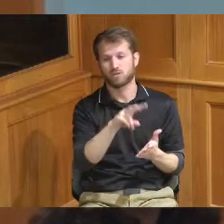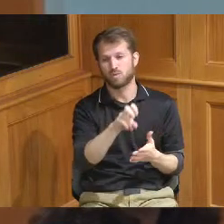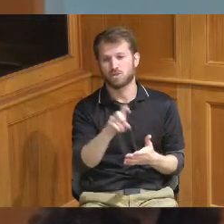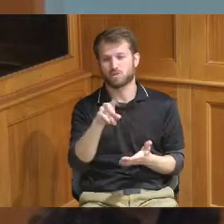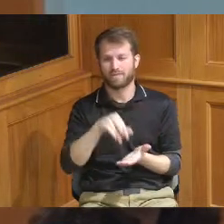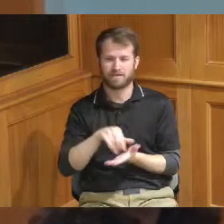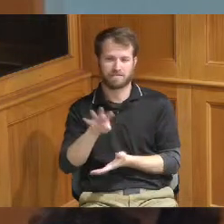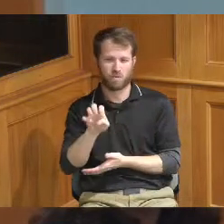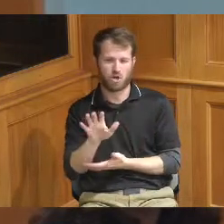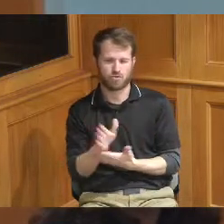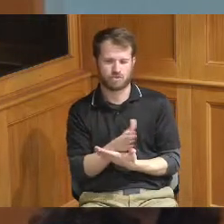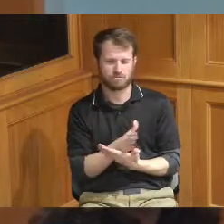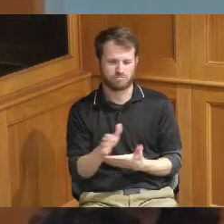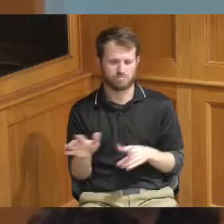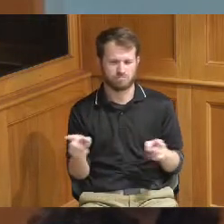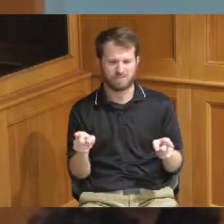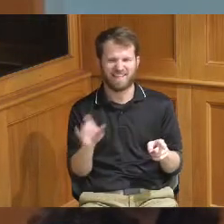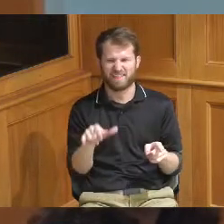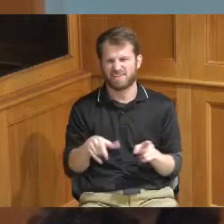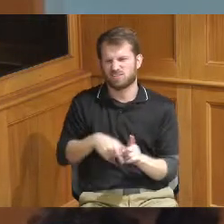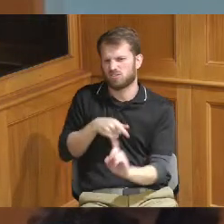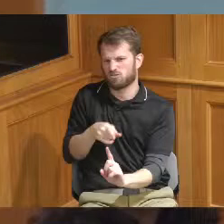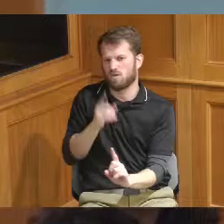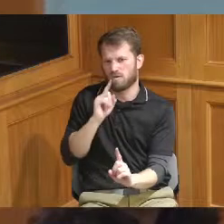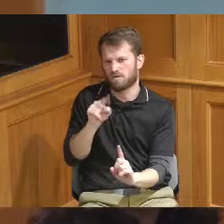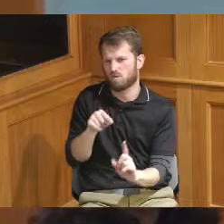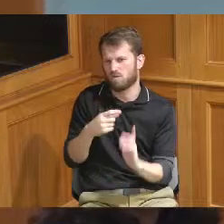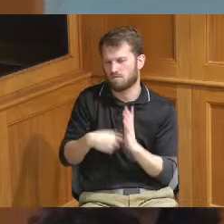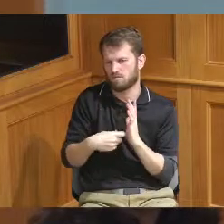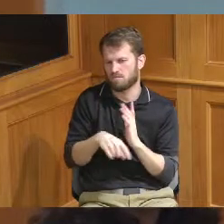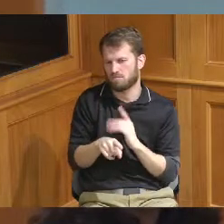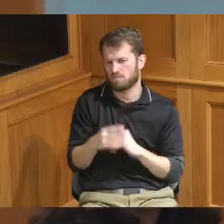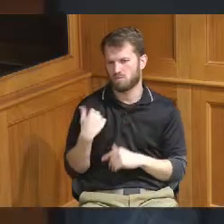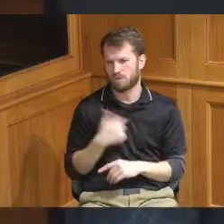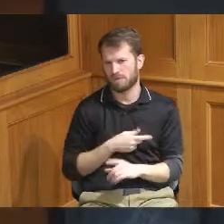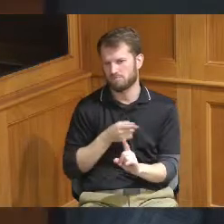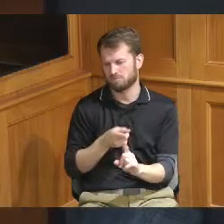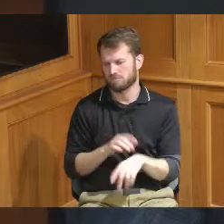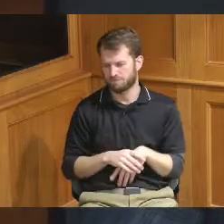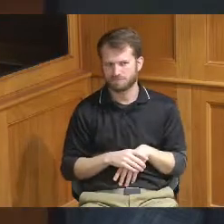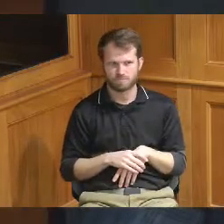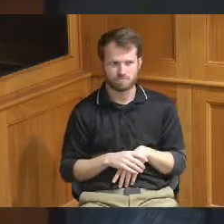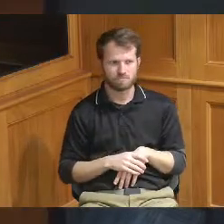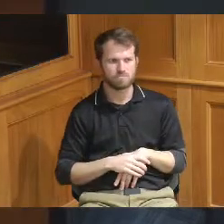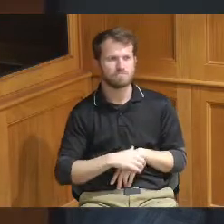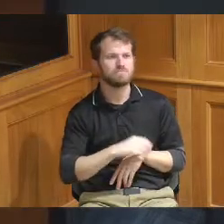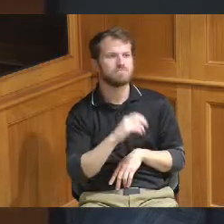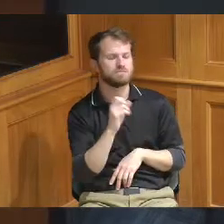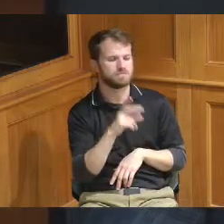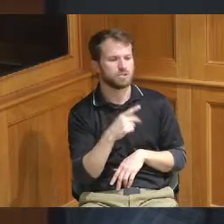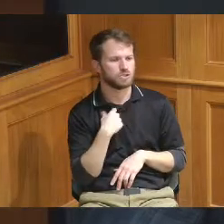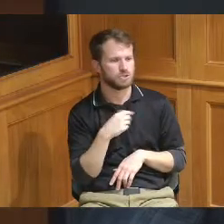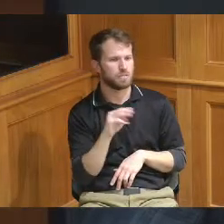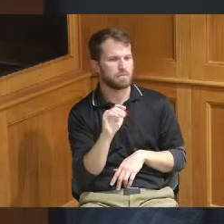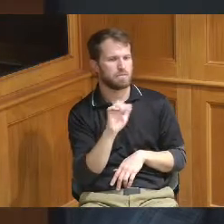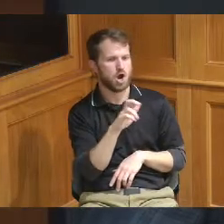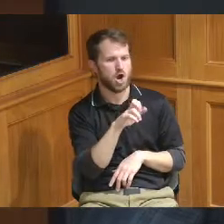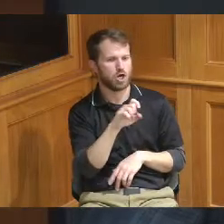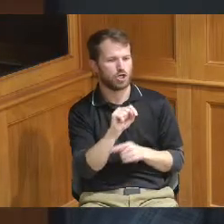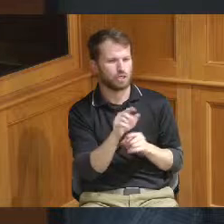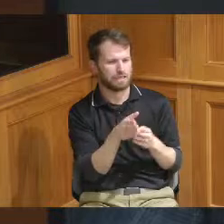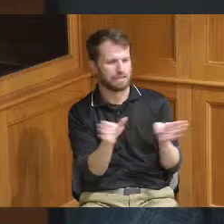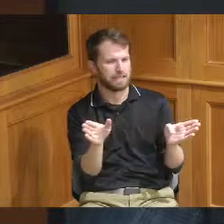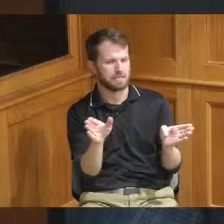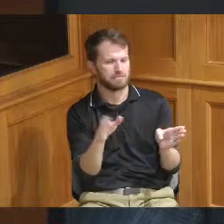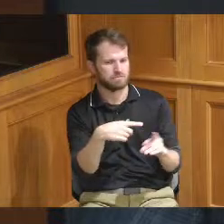month range. And that's really where we're targeting those to be. Okay. Yeah, so it's market rate. It is all market